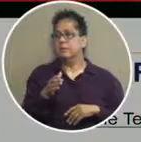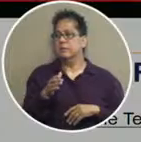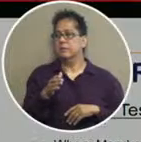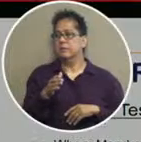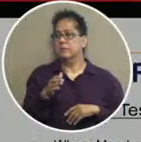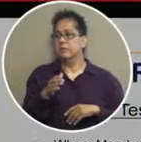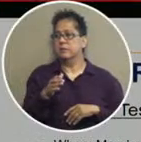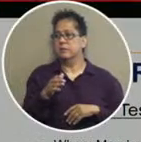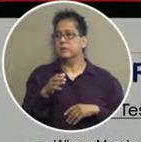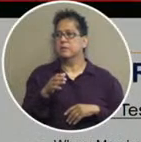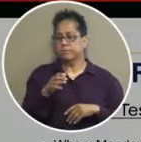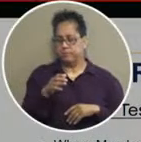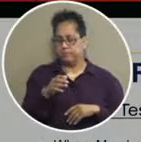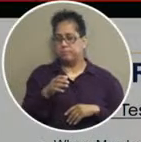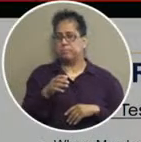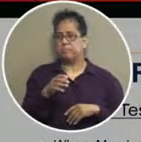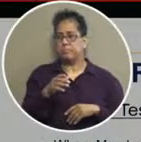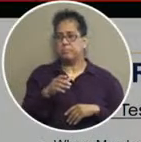Next slide.